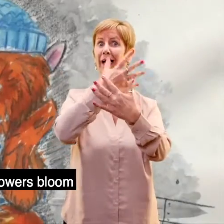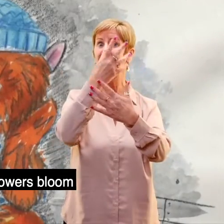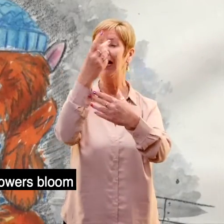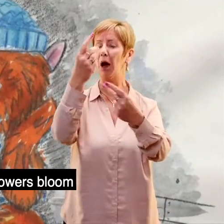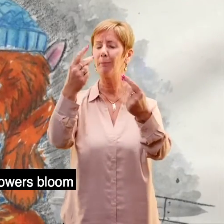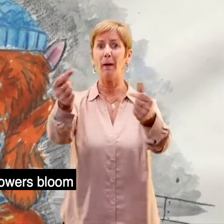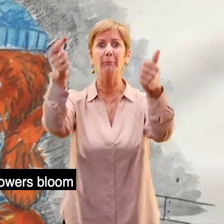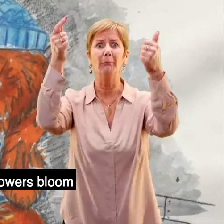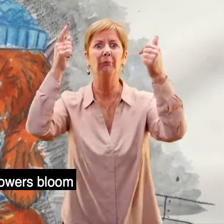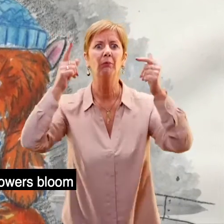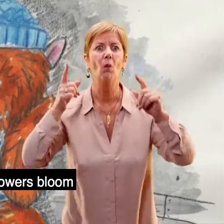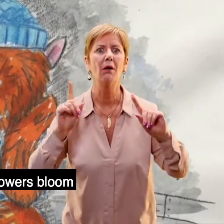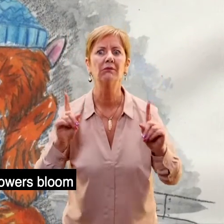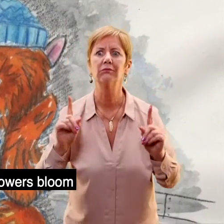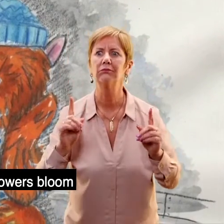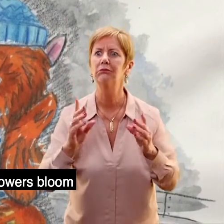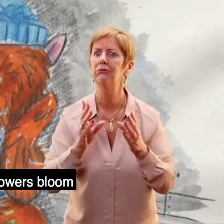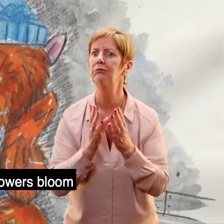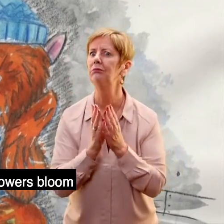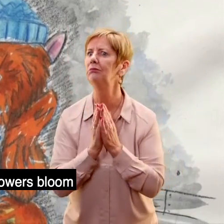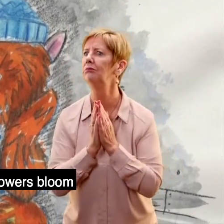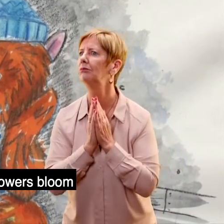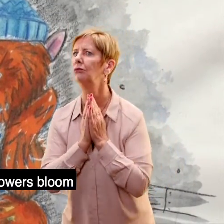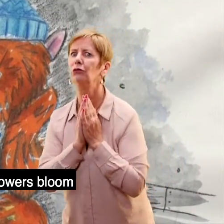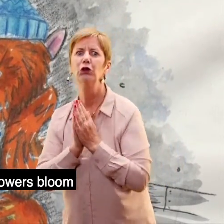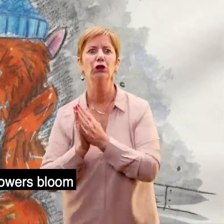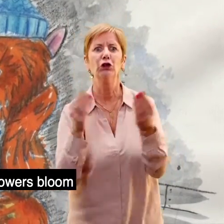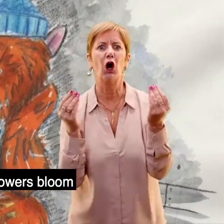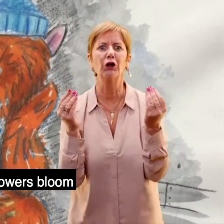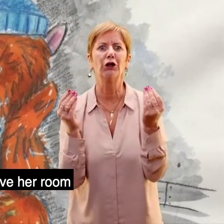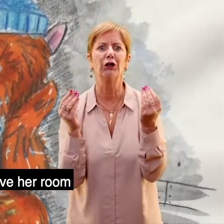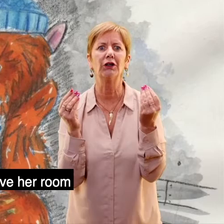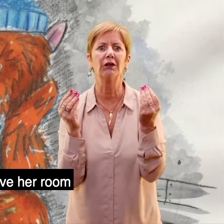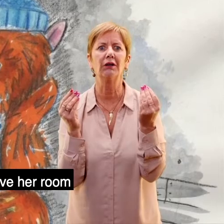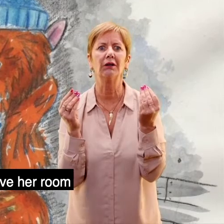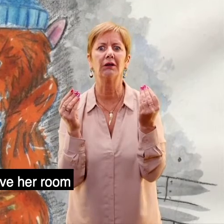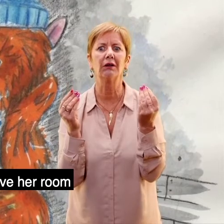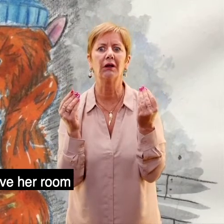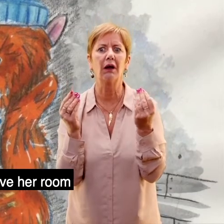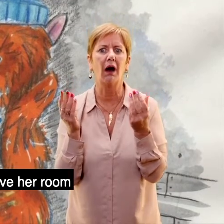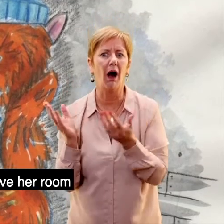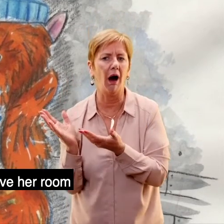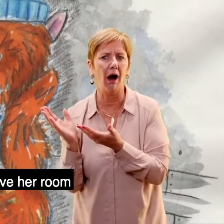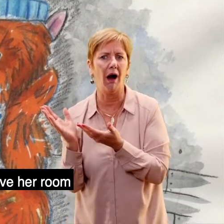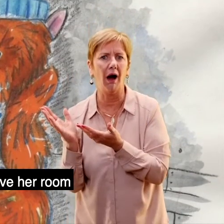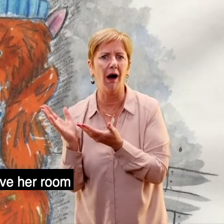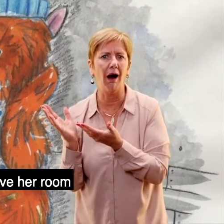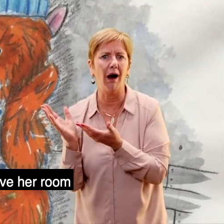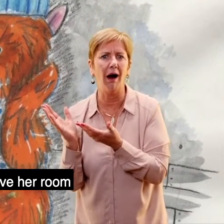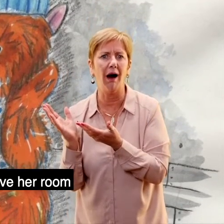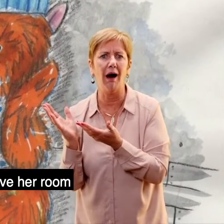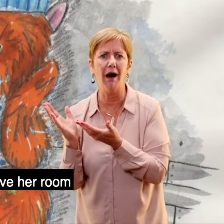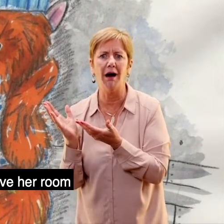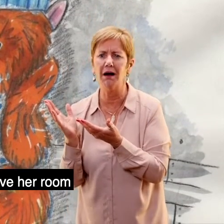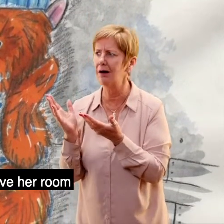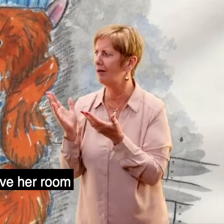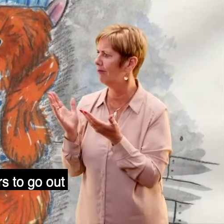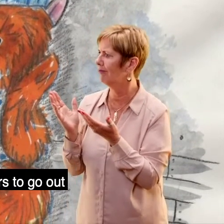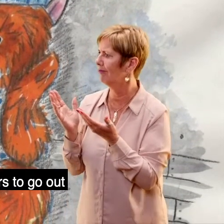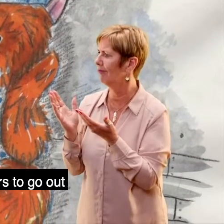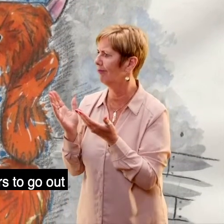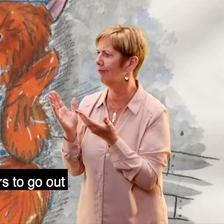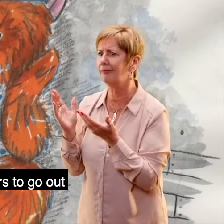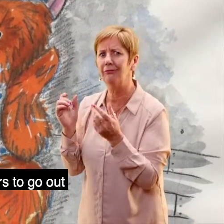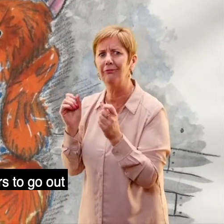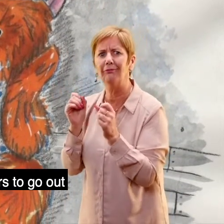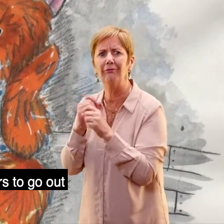The trees have leaves and the flowers bloom, and Marjorie fears she must leave her room, for now it was safe